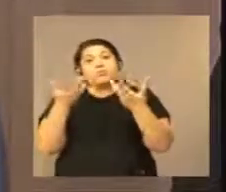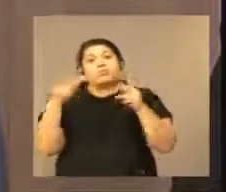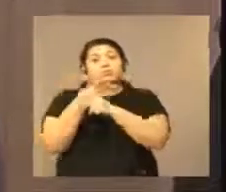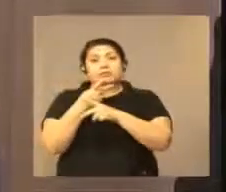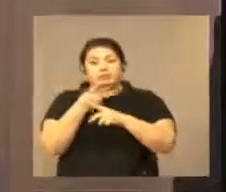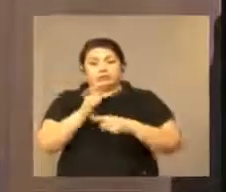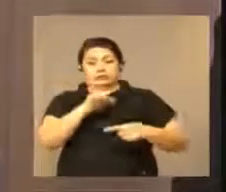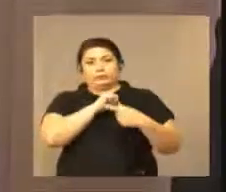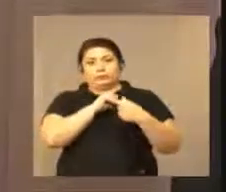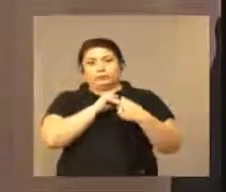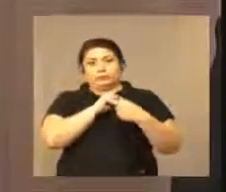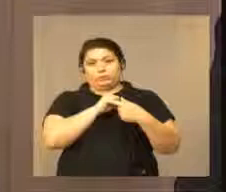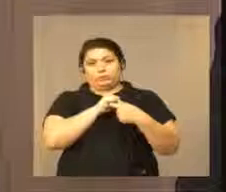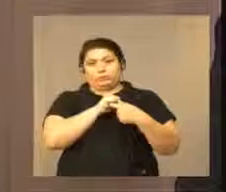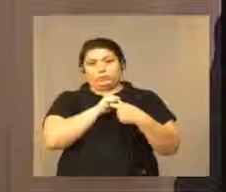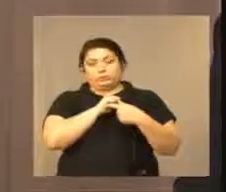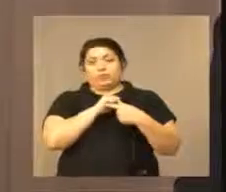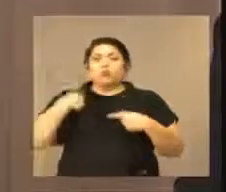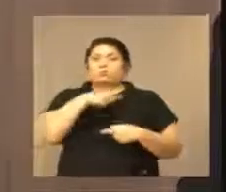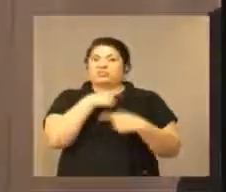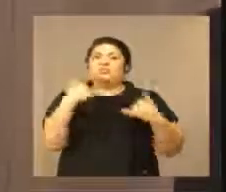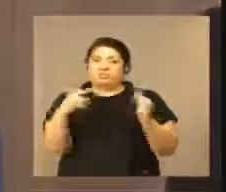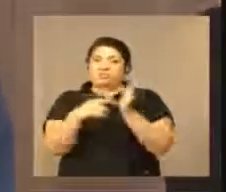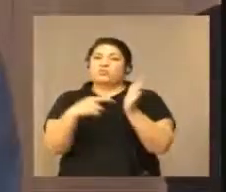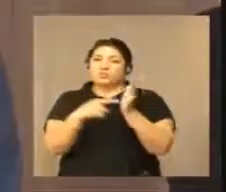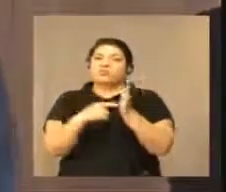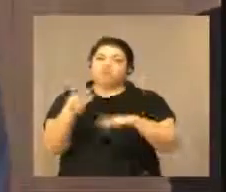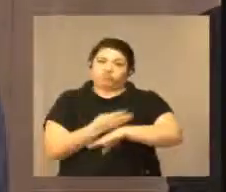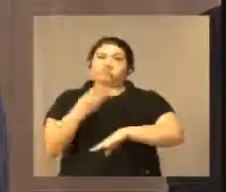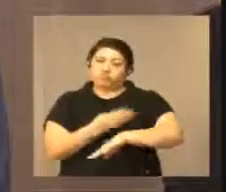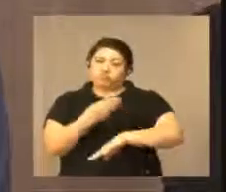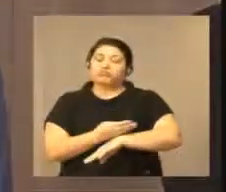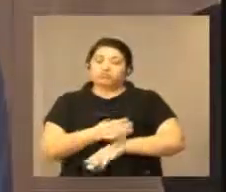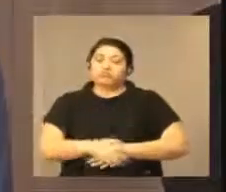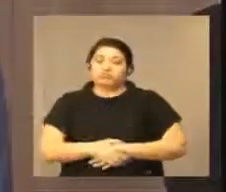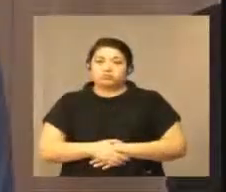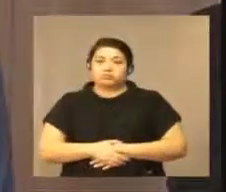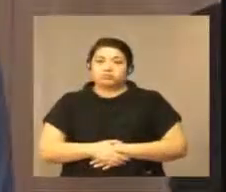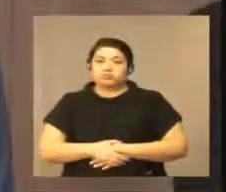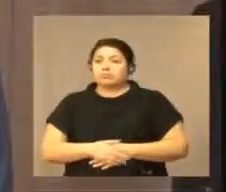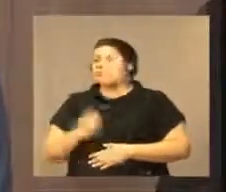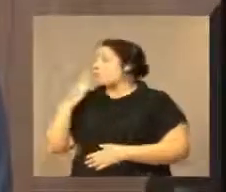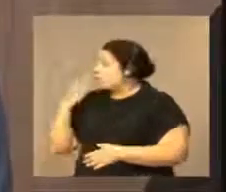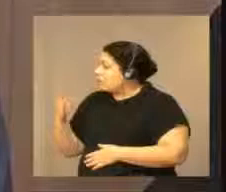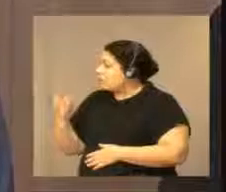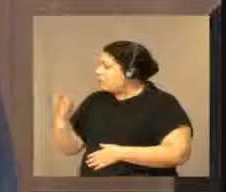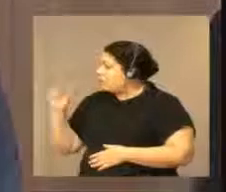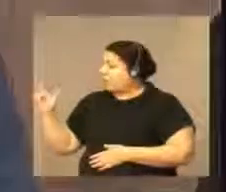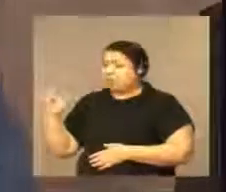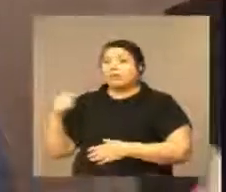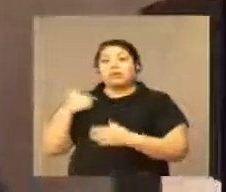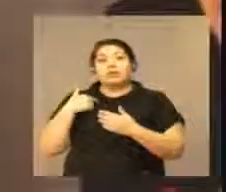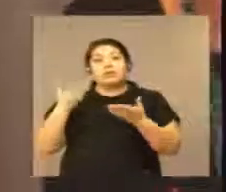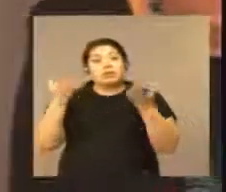So we have a ways to go. Thank you. Thank you, Wendell. This question is for